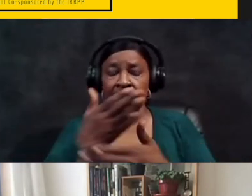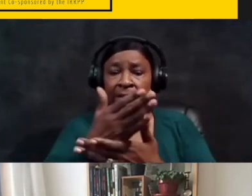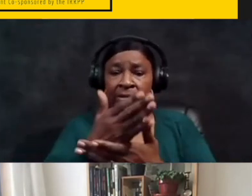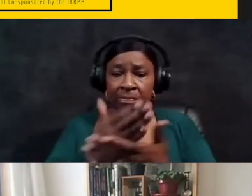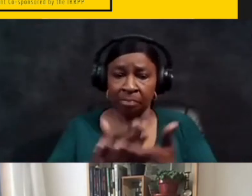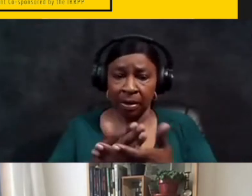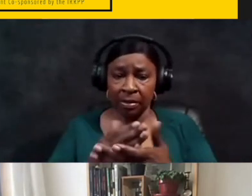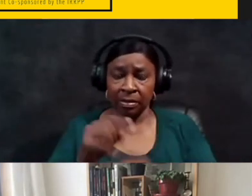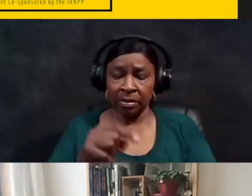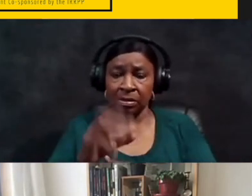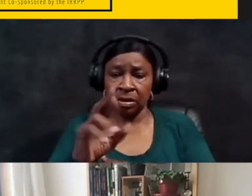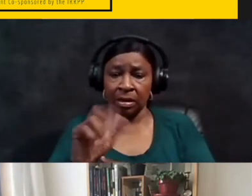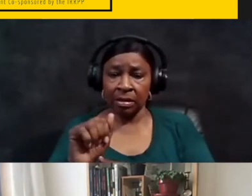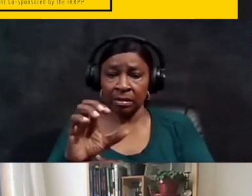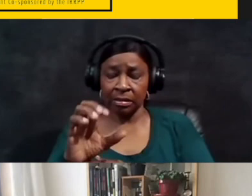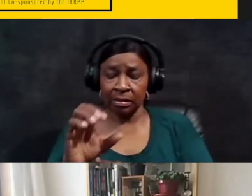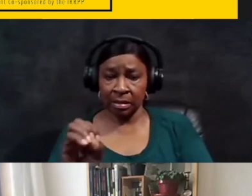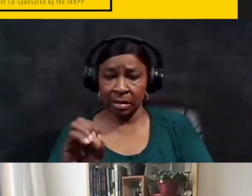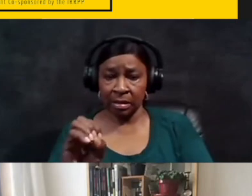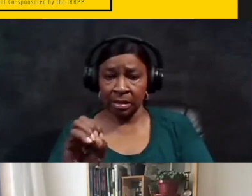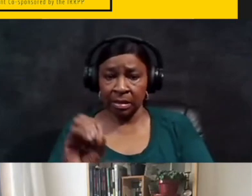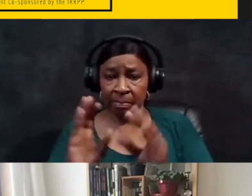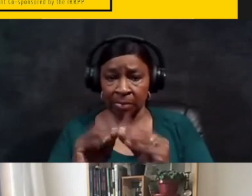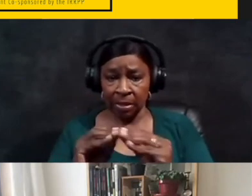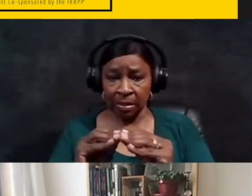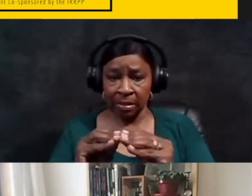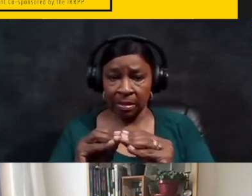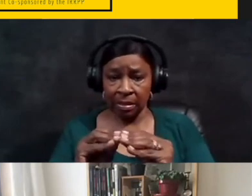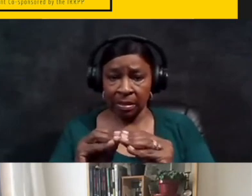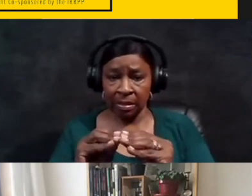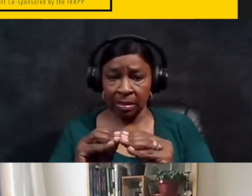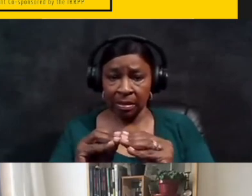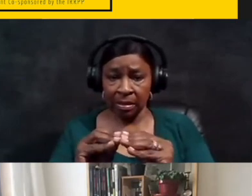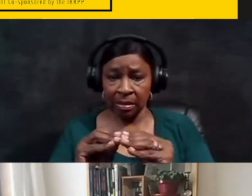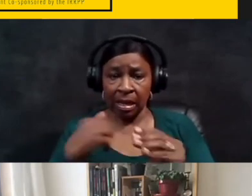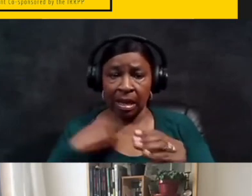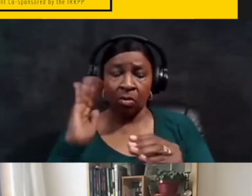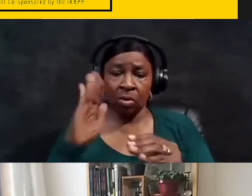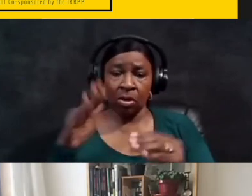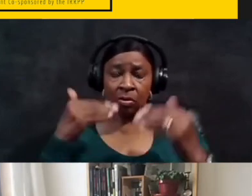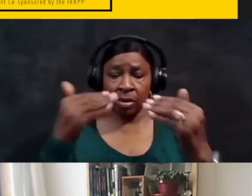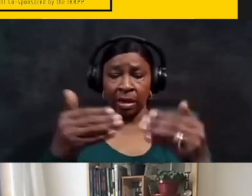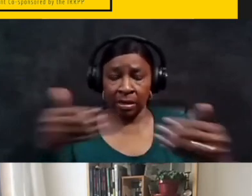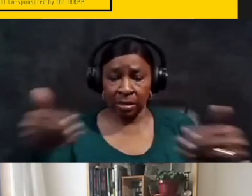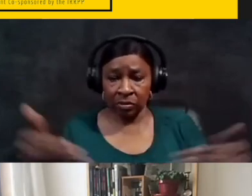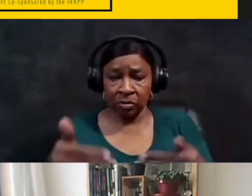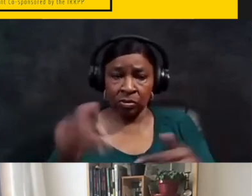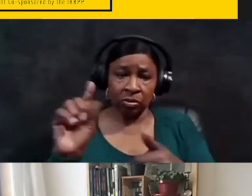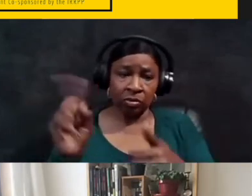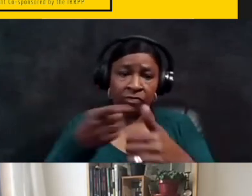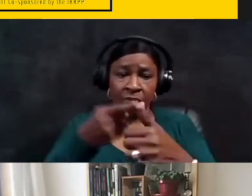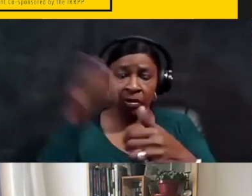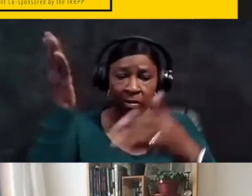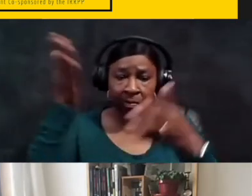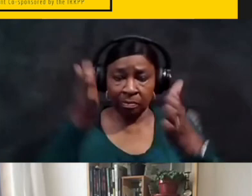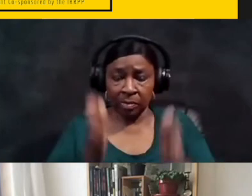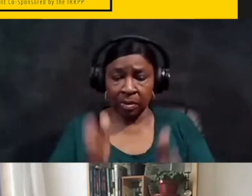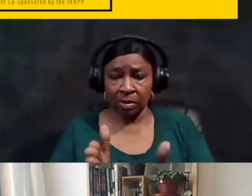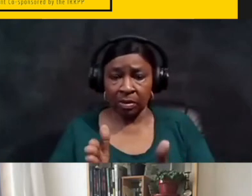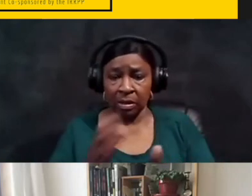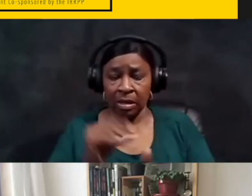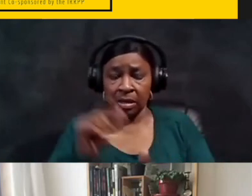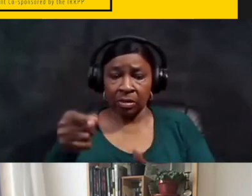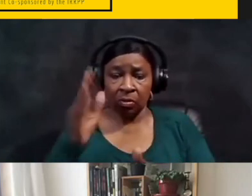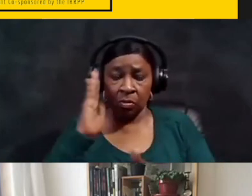and Empire Working Group. And so I'm gonna introduce our first speaker, and then our speaker will present,